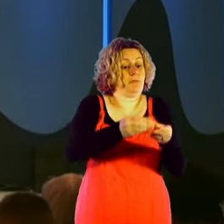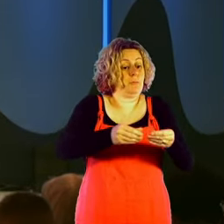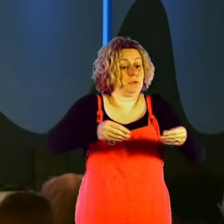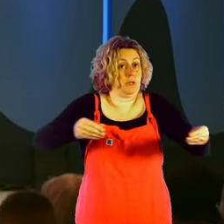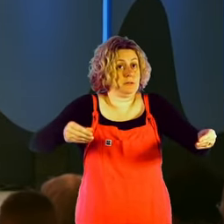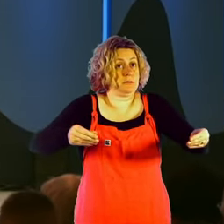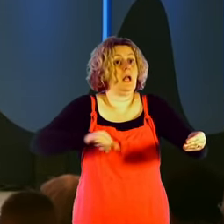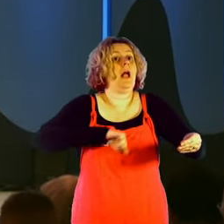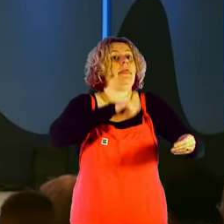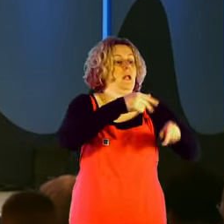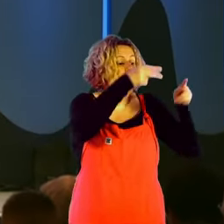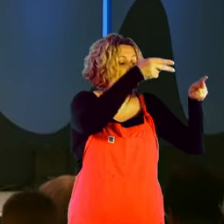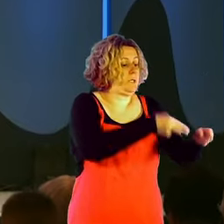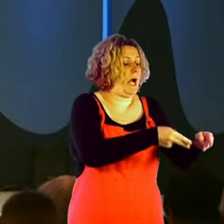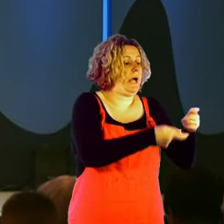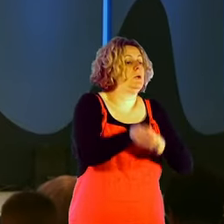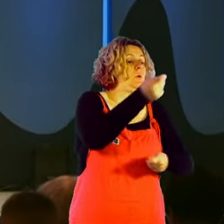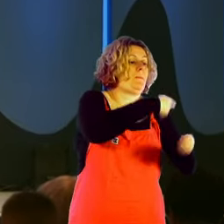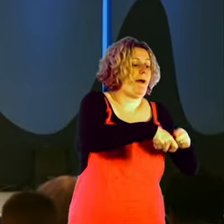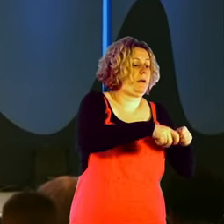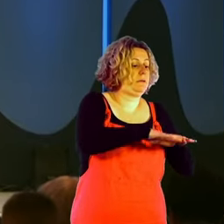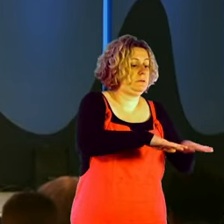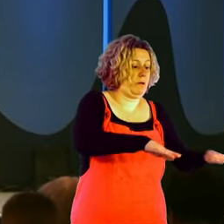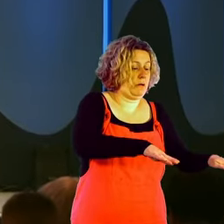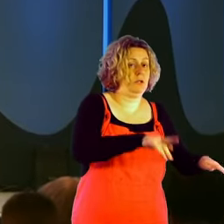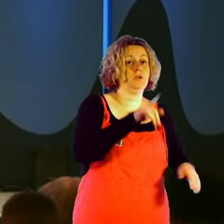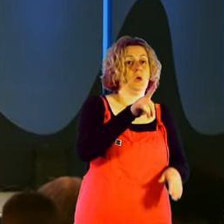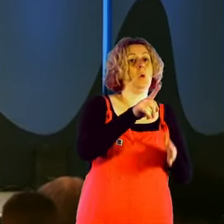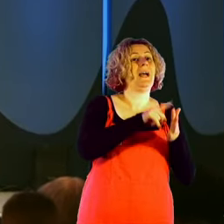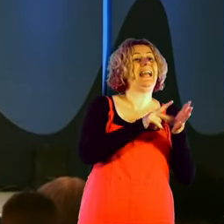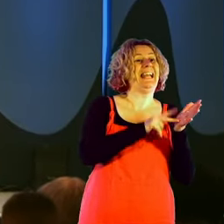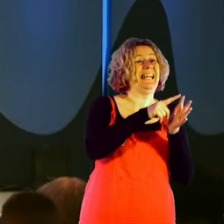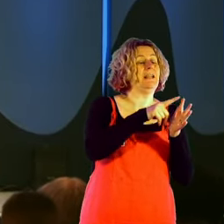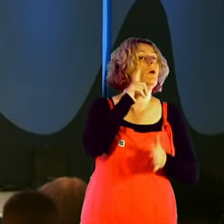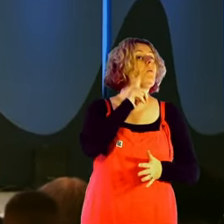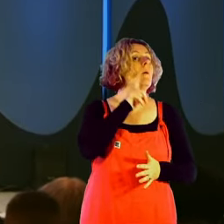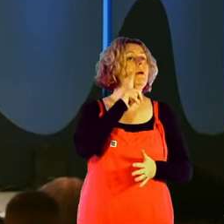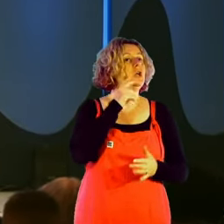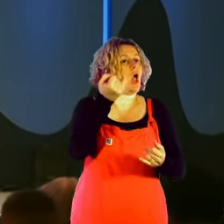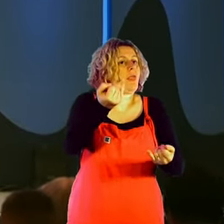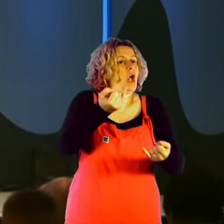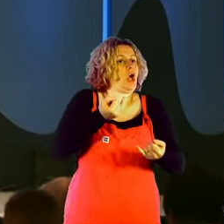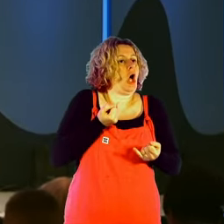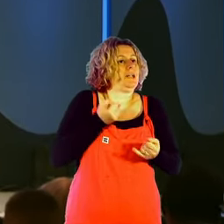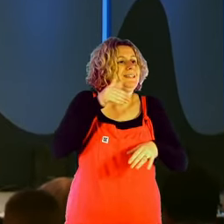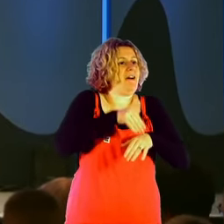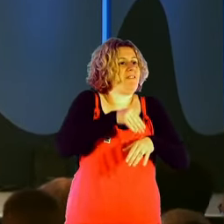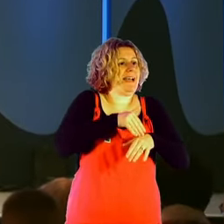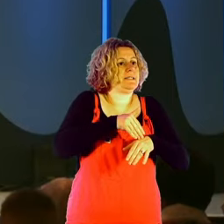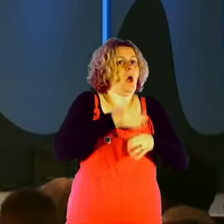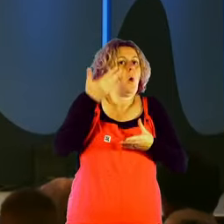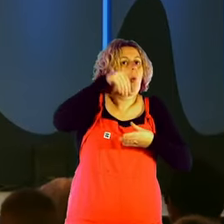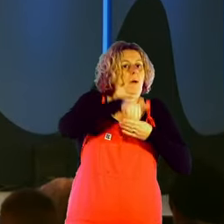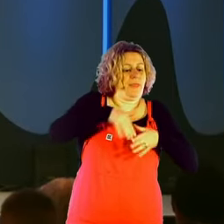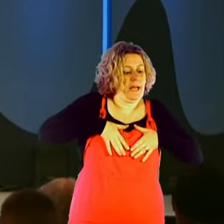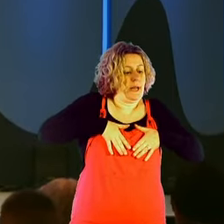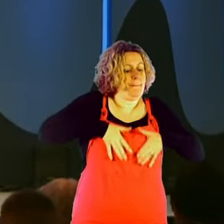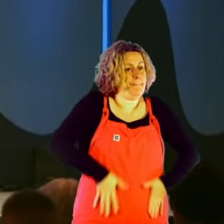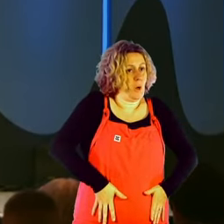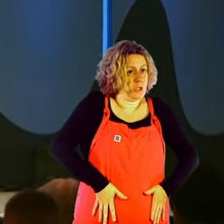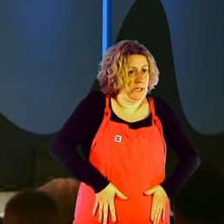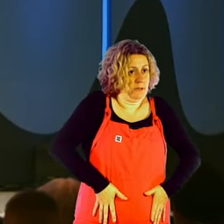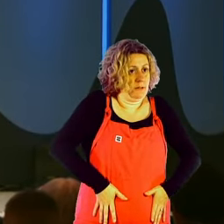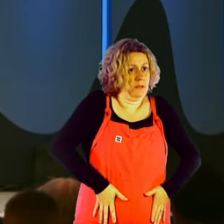Eve is carried within her body. She is broken. Adam's curse is to live in a